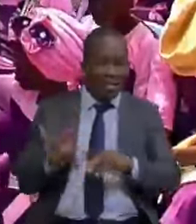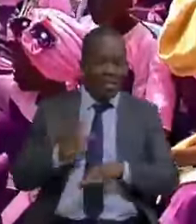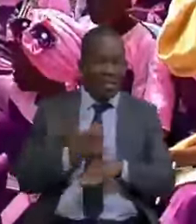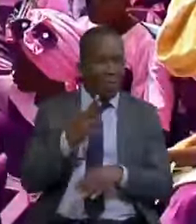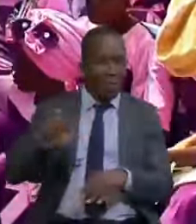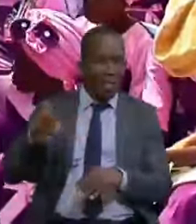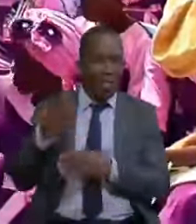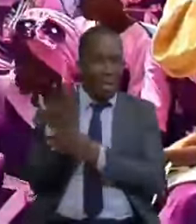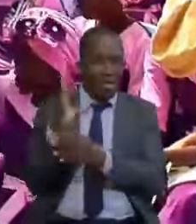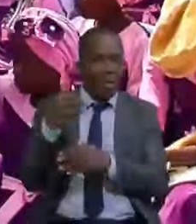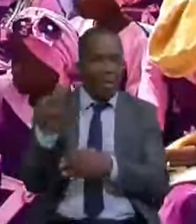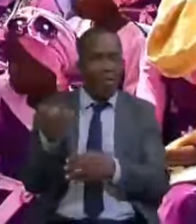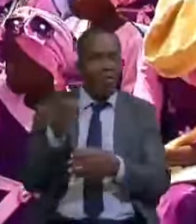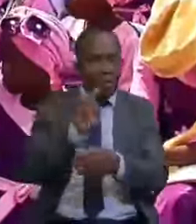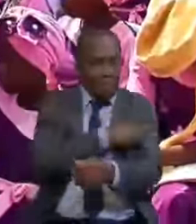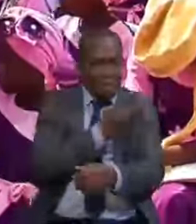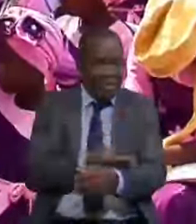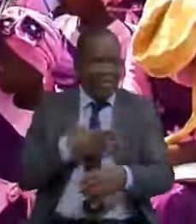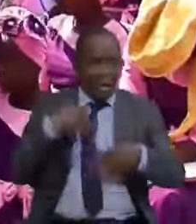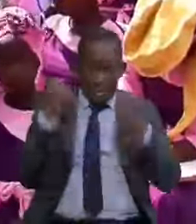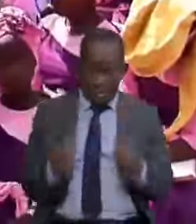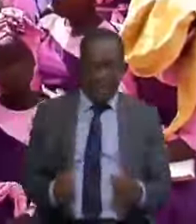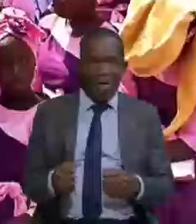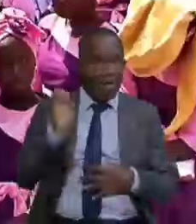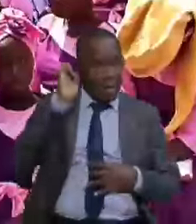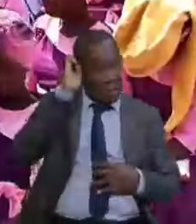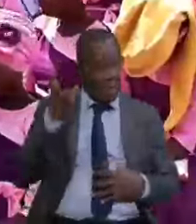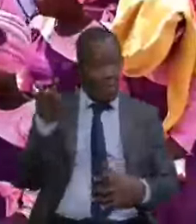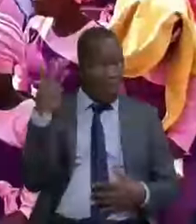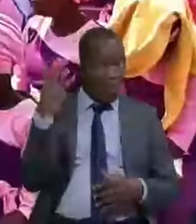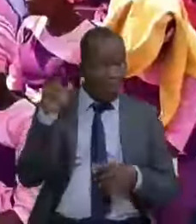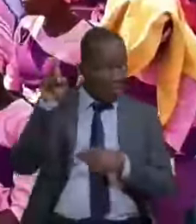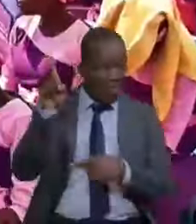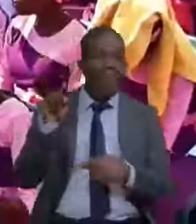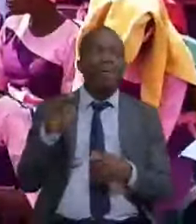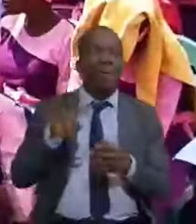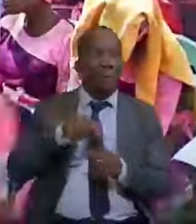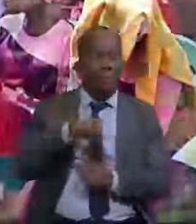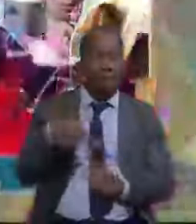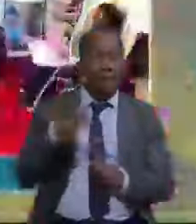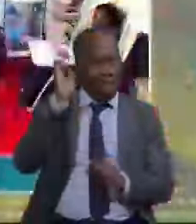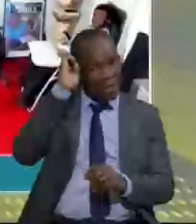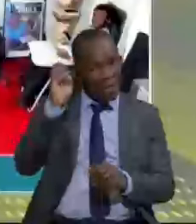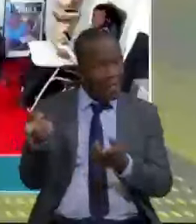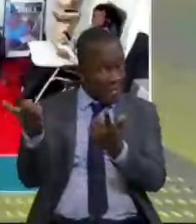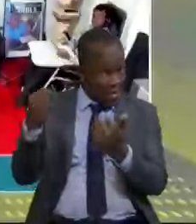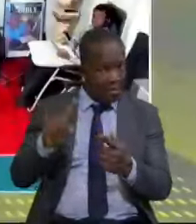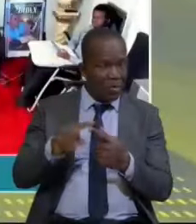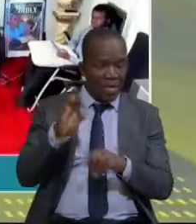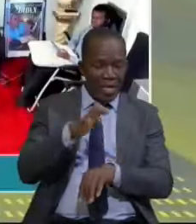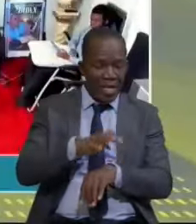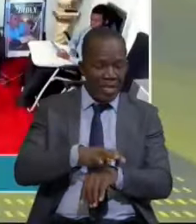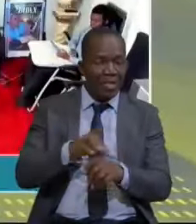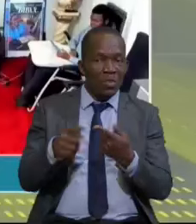He was when he came to the earth, when he died for our sins, he was buried, and then